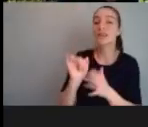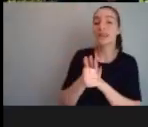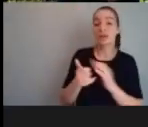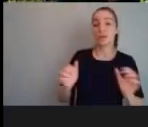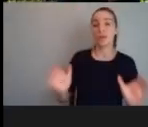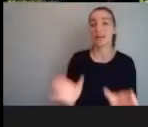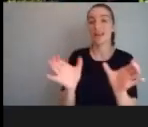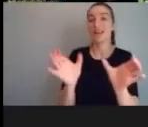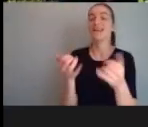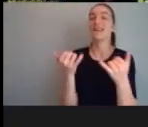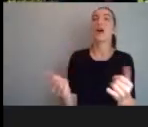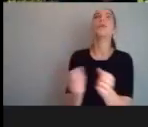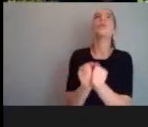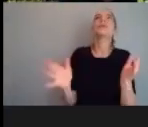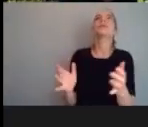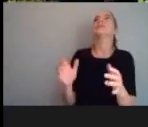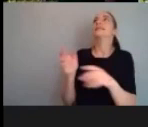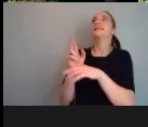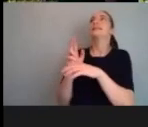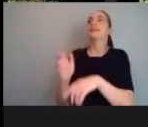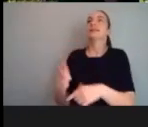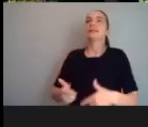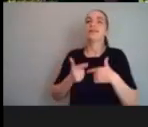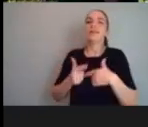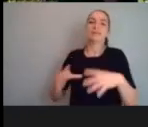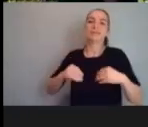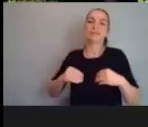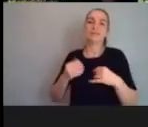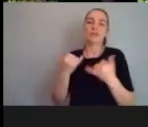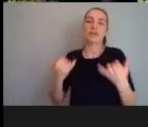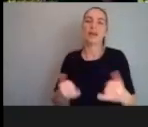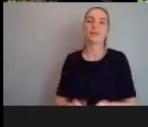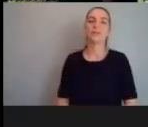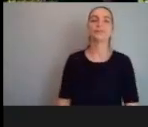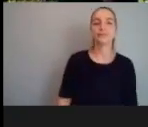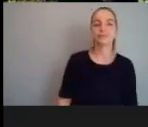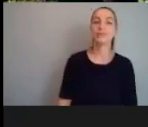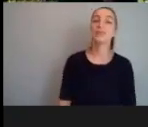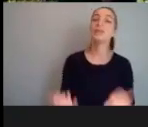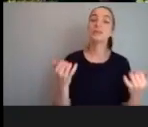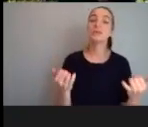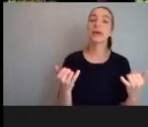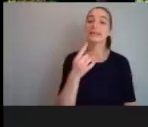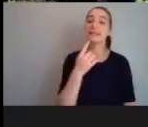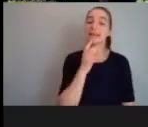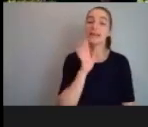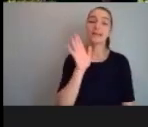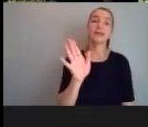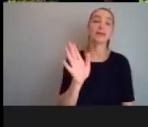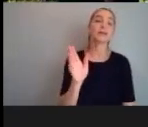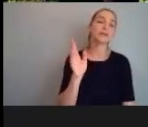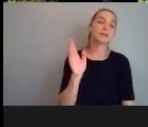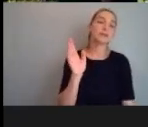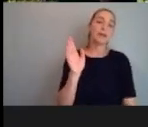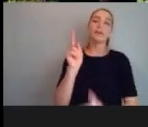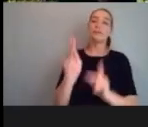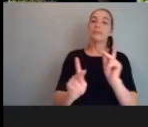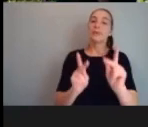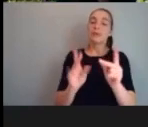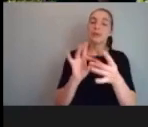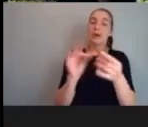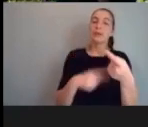again on the kind of global networks, its relationship to when the beer and other global antecedents in this global south.